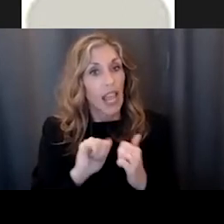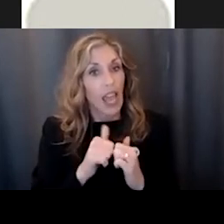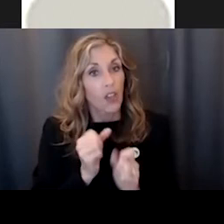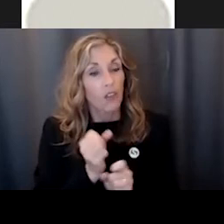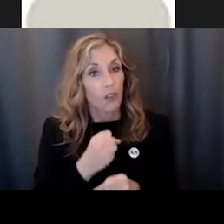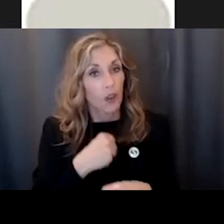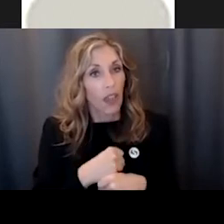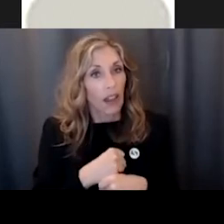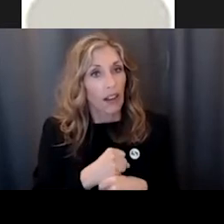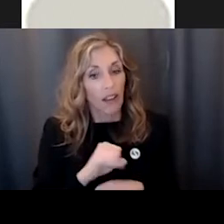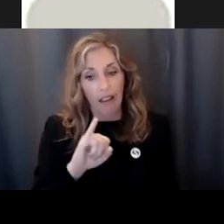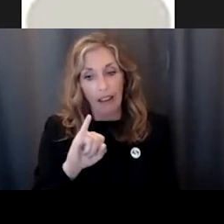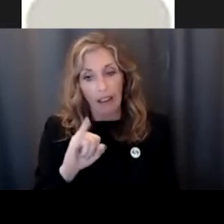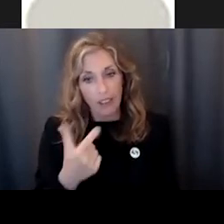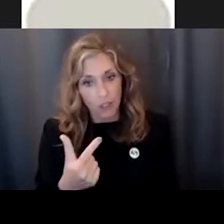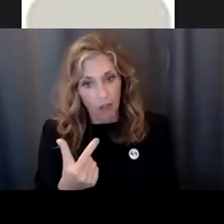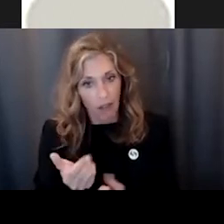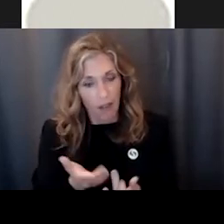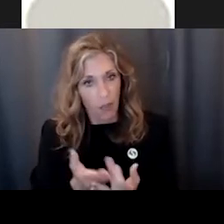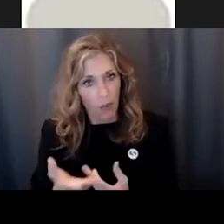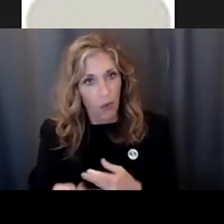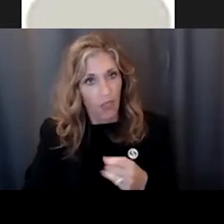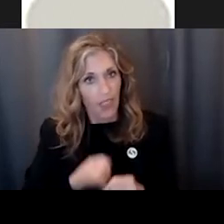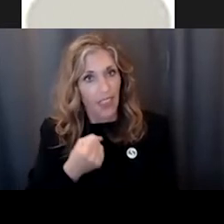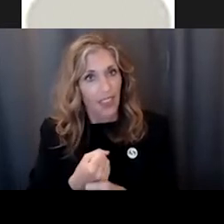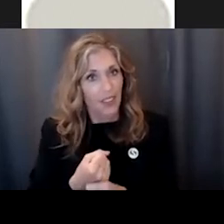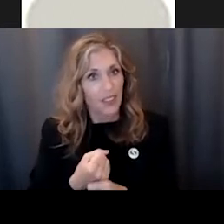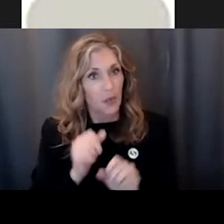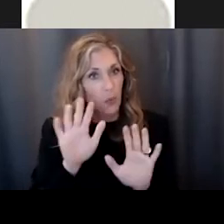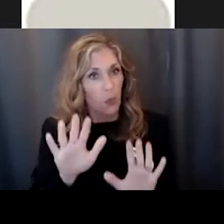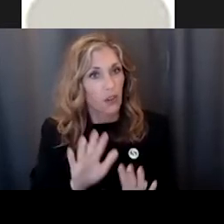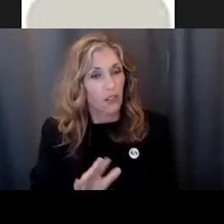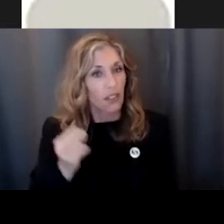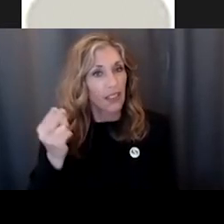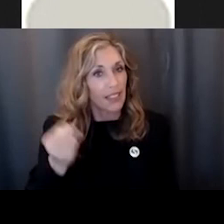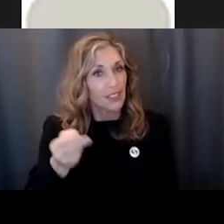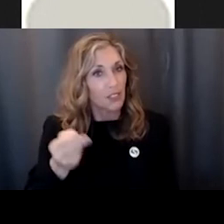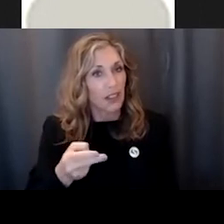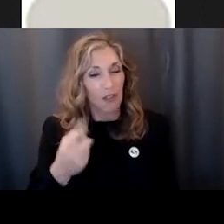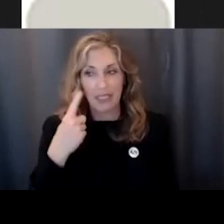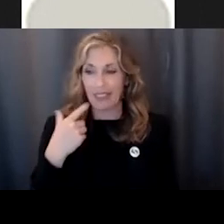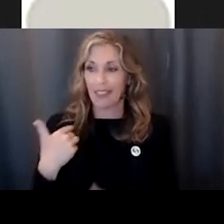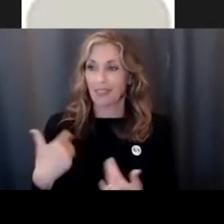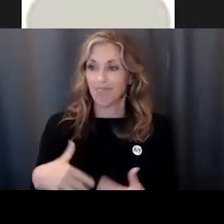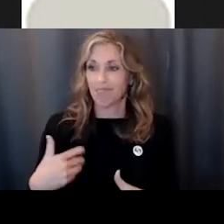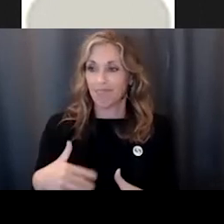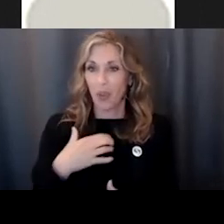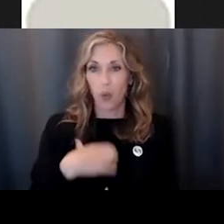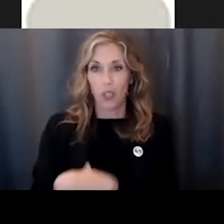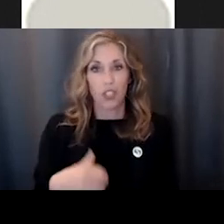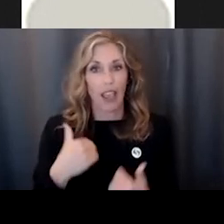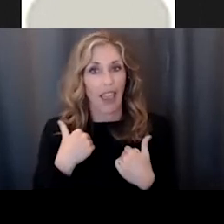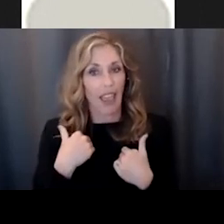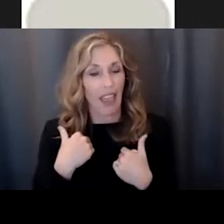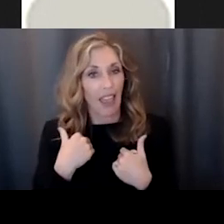a wonderful history. Wow. I was thinking, gosh, I wish I'd, you know, had, you know, just that